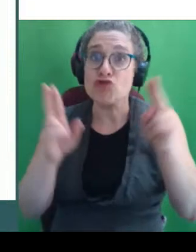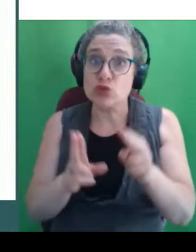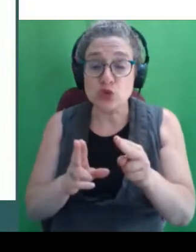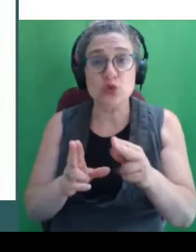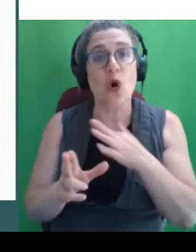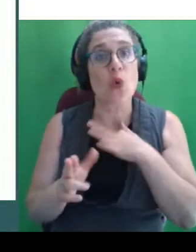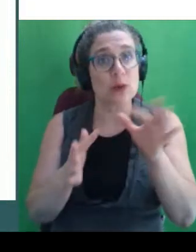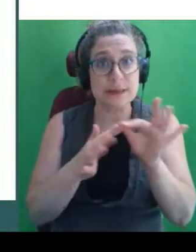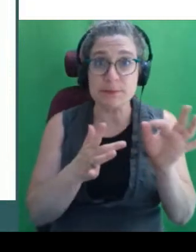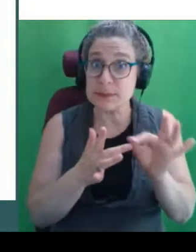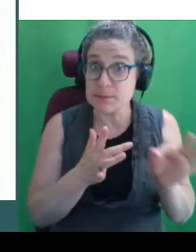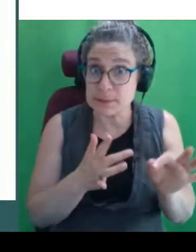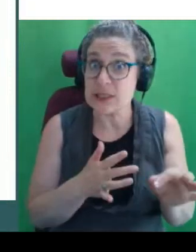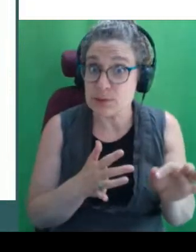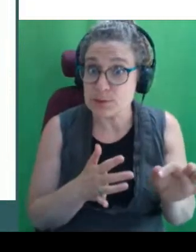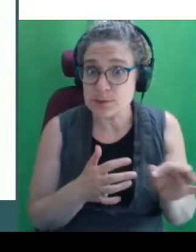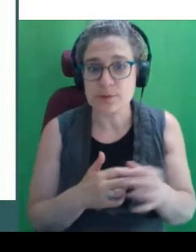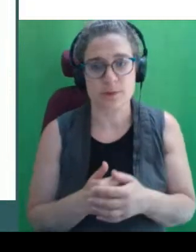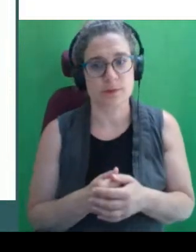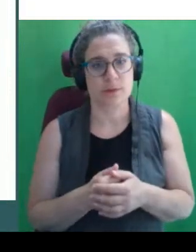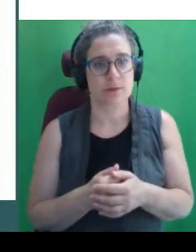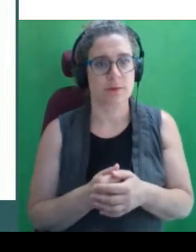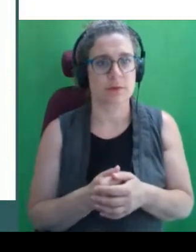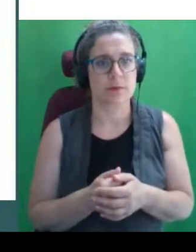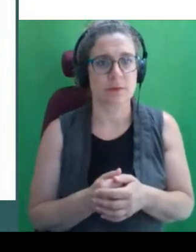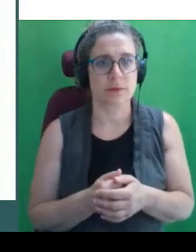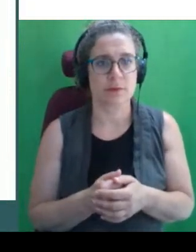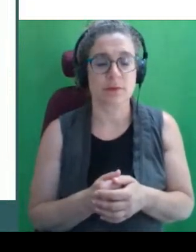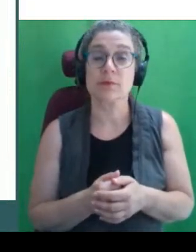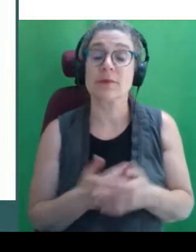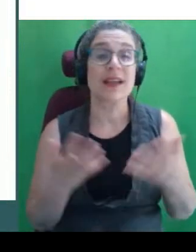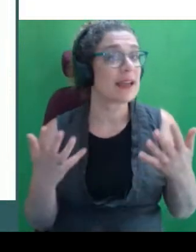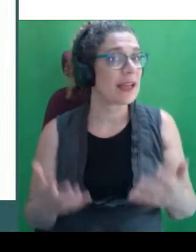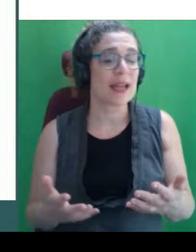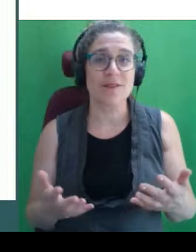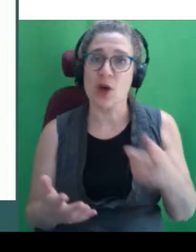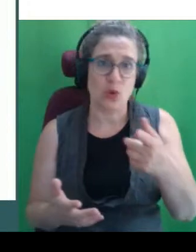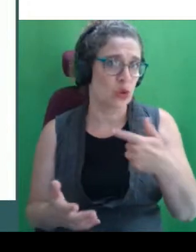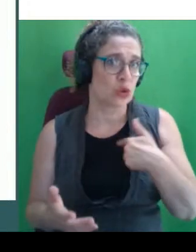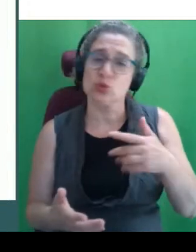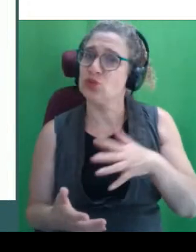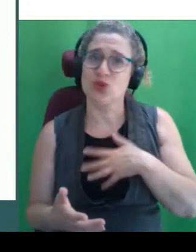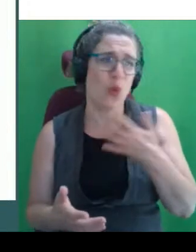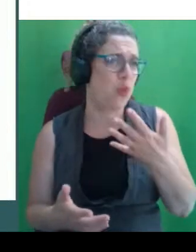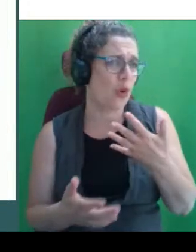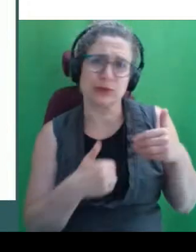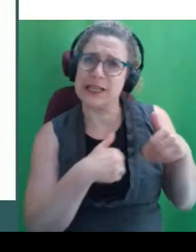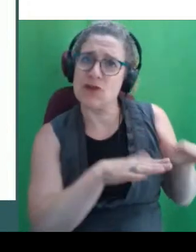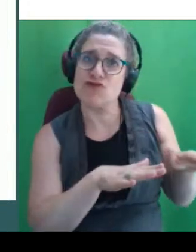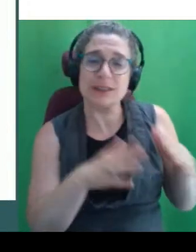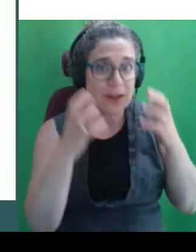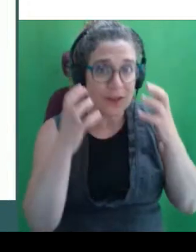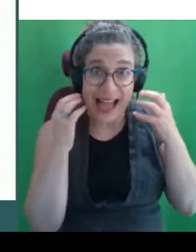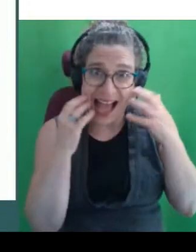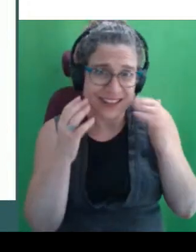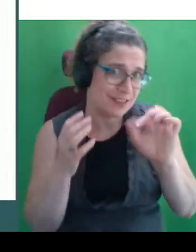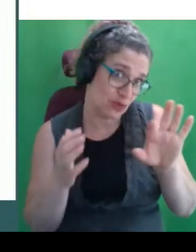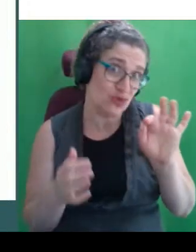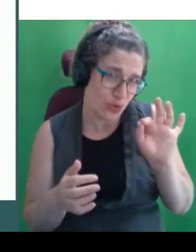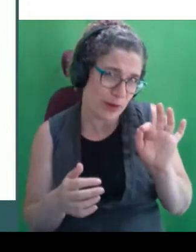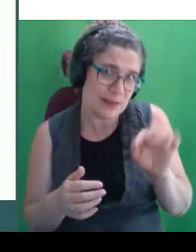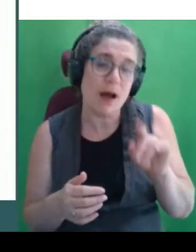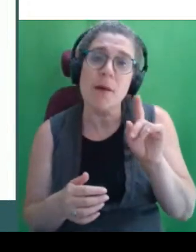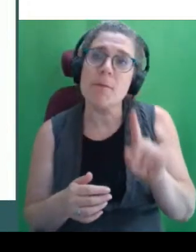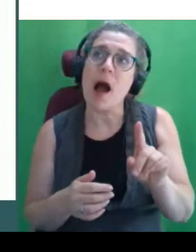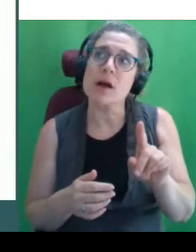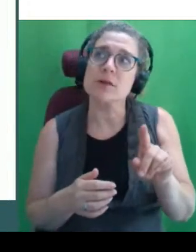them. If people choose not to get rid of that the cat, you have